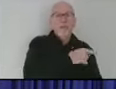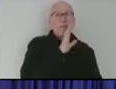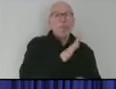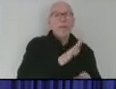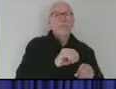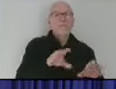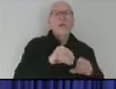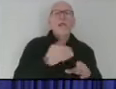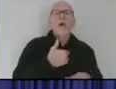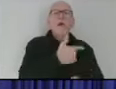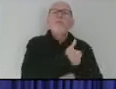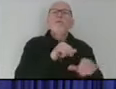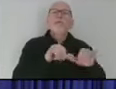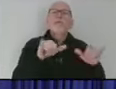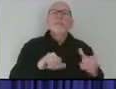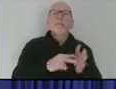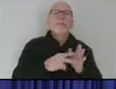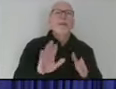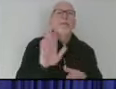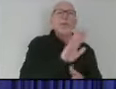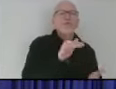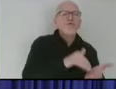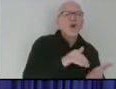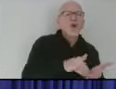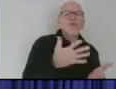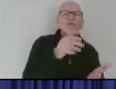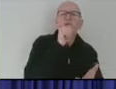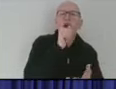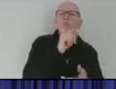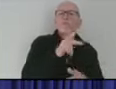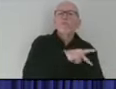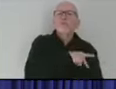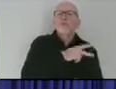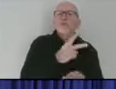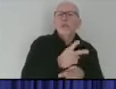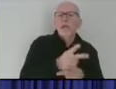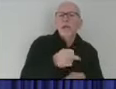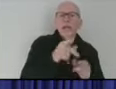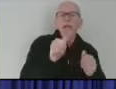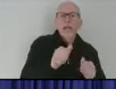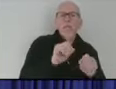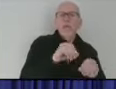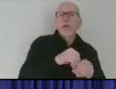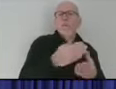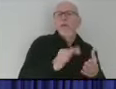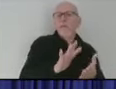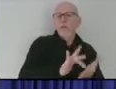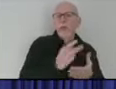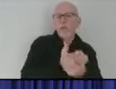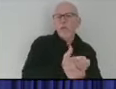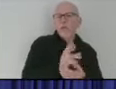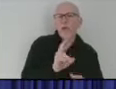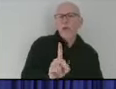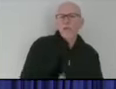so that their private healthcare professionals can actually go and retrieve that from the system and have that as a part of their medical record.